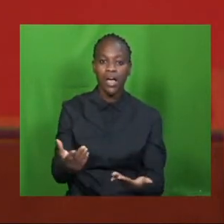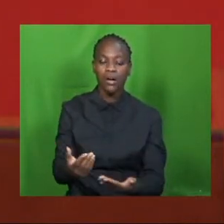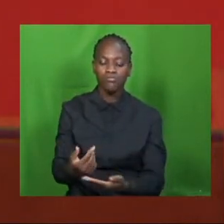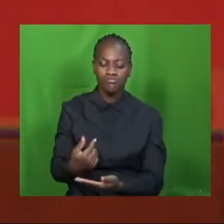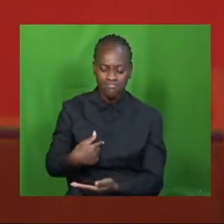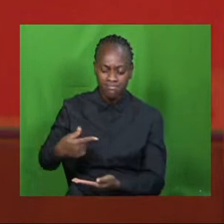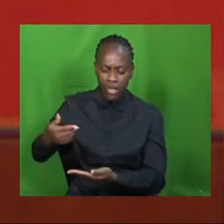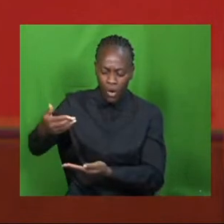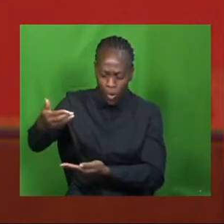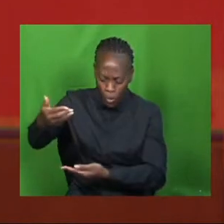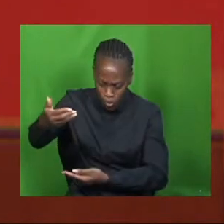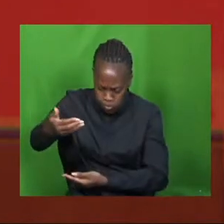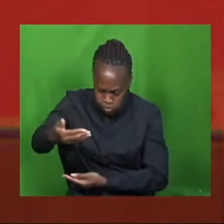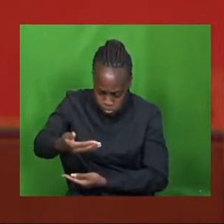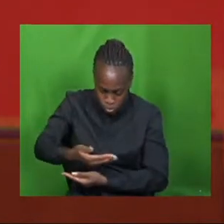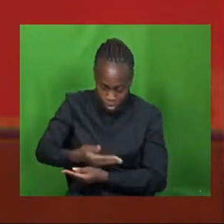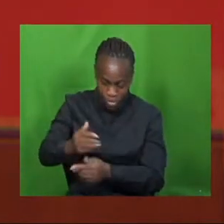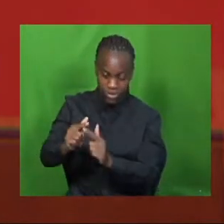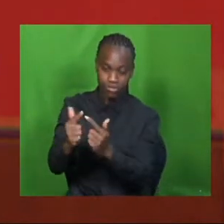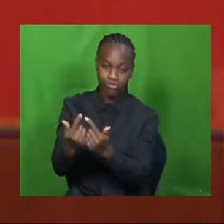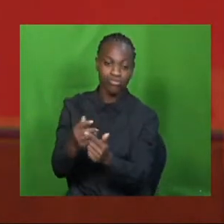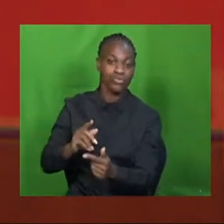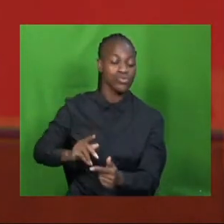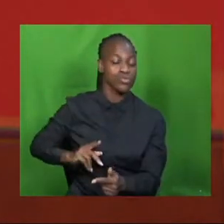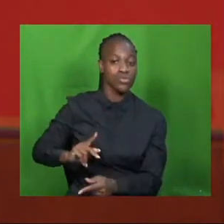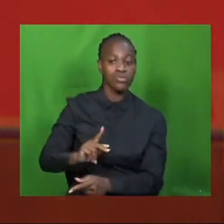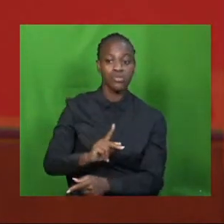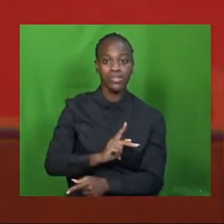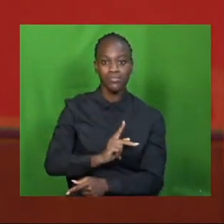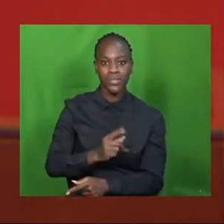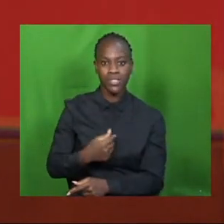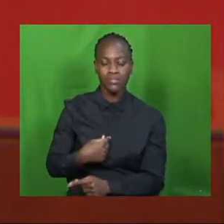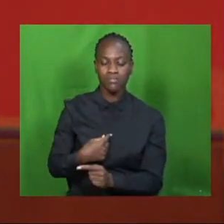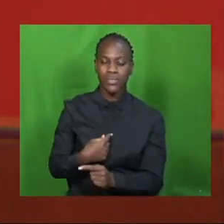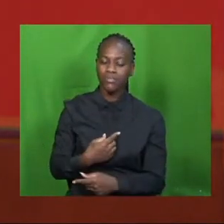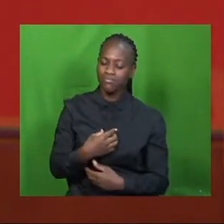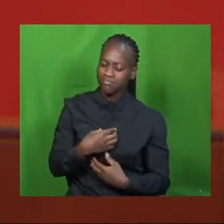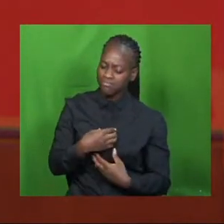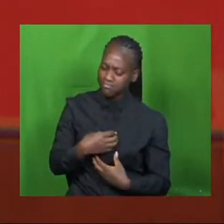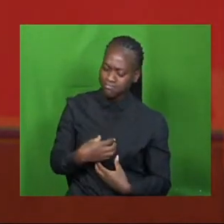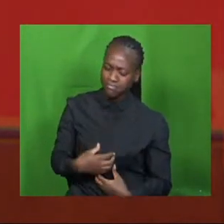Tanzania. So they will be here for 2 days.